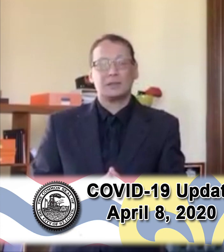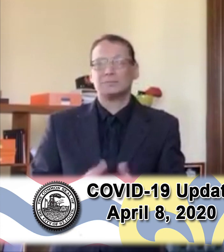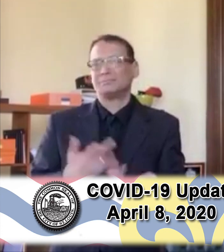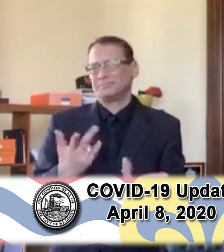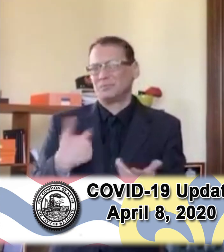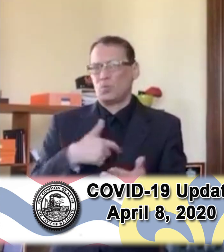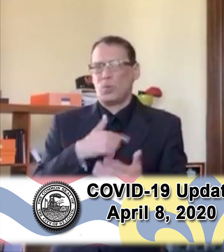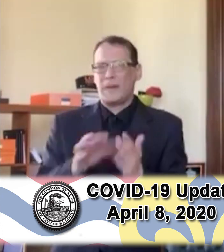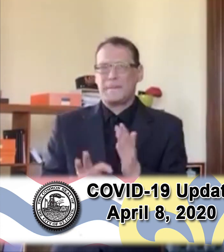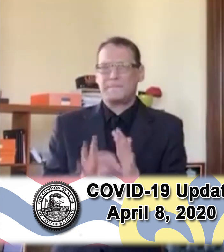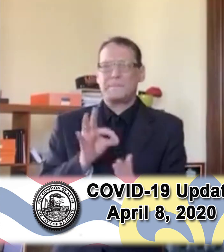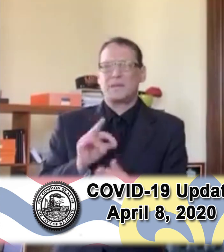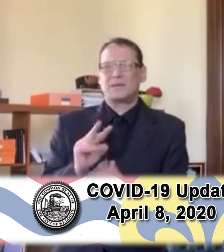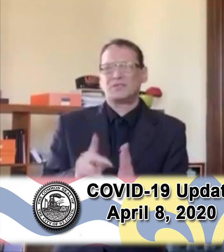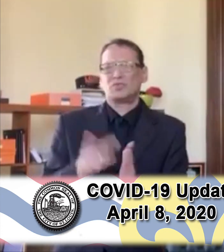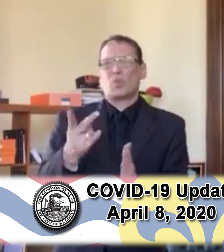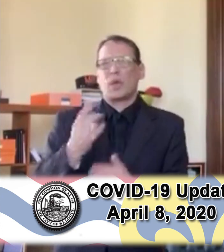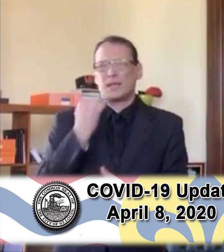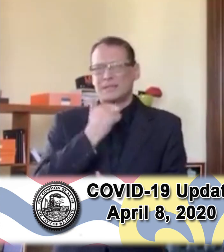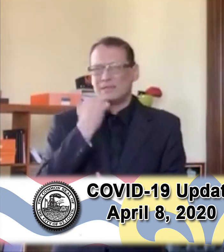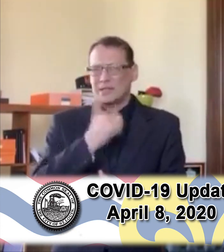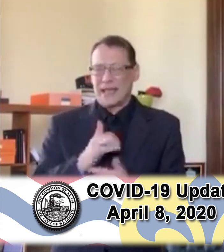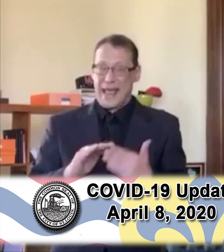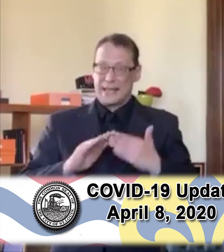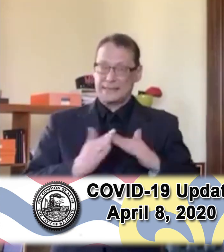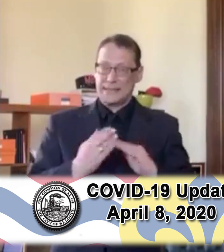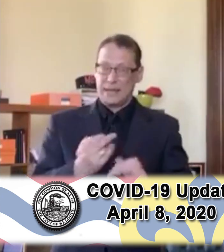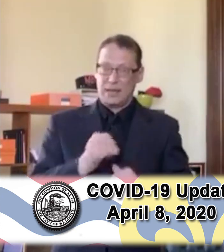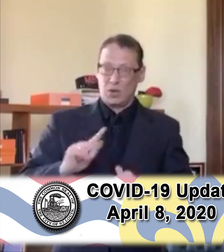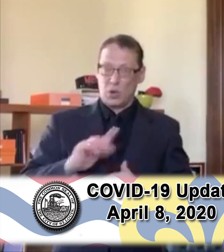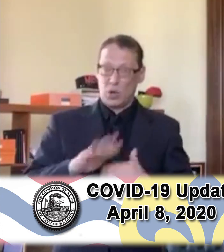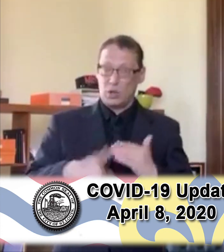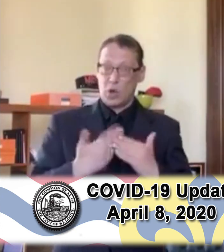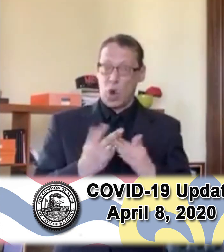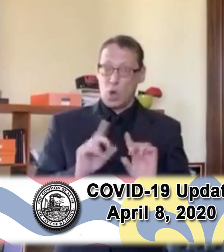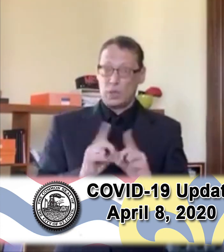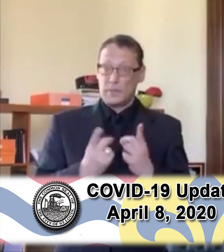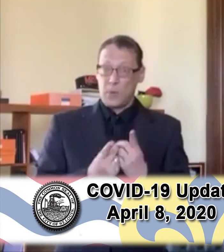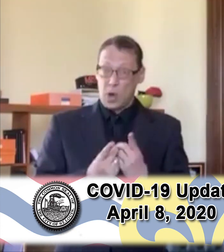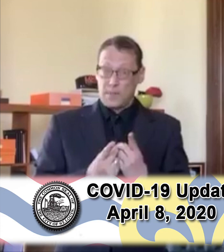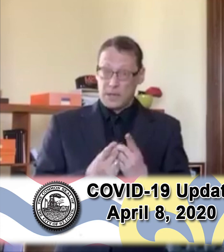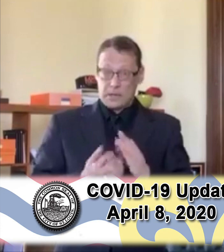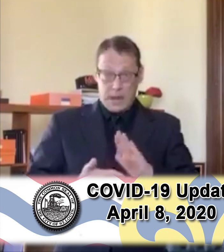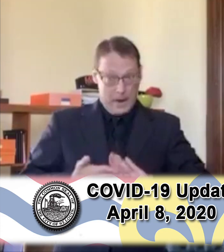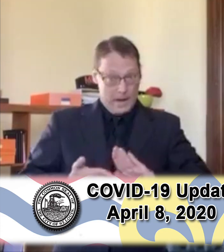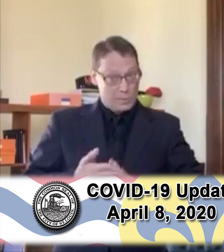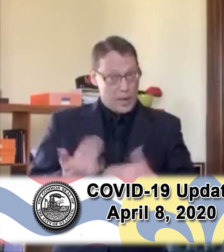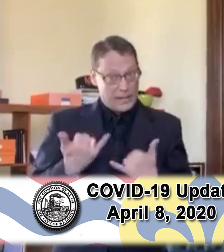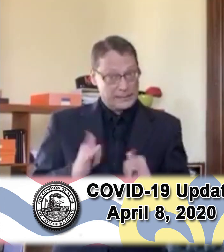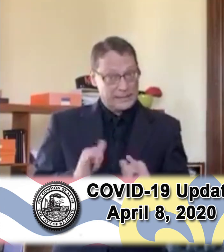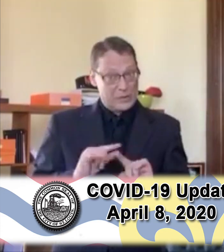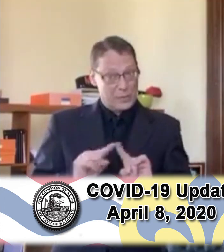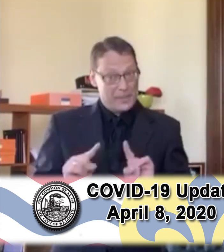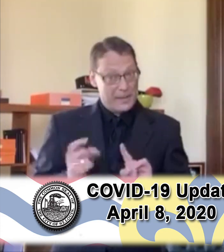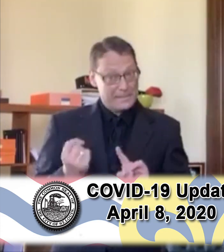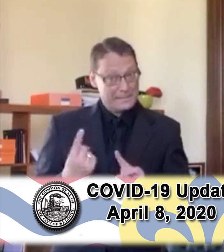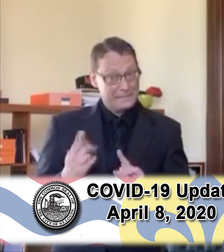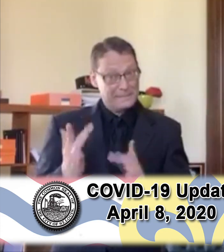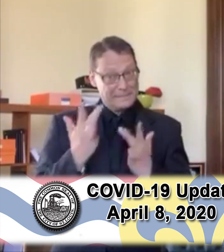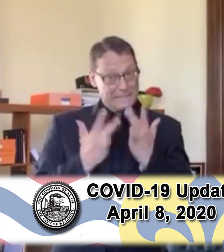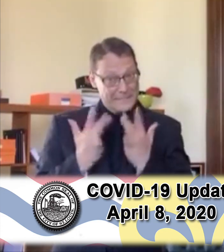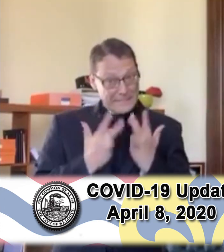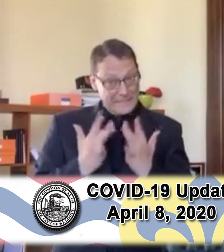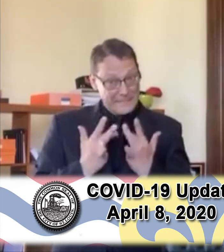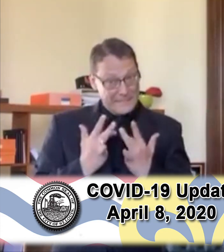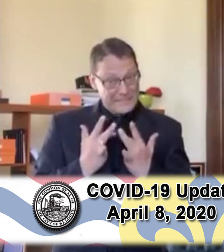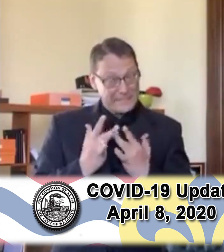of times a day. City Hall and all of our departments are operating on a very skinny skeleton crew. And we think